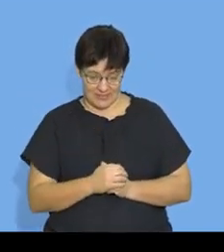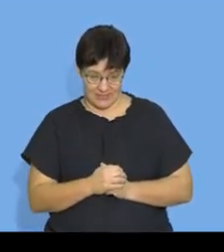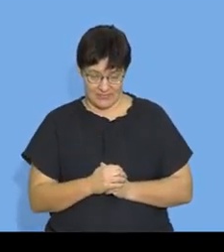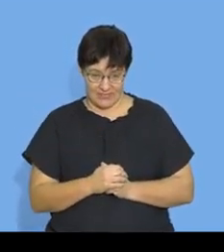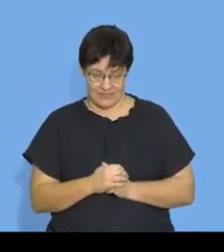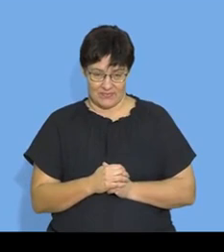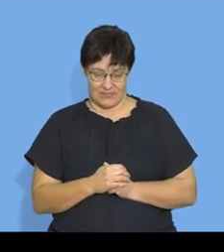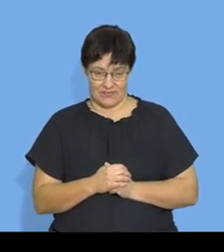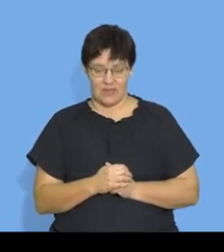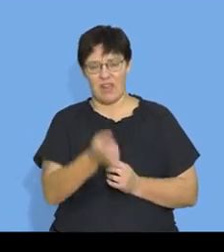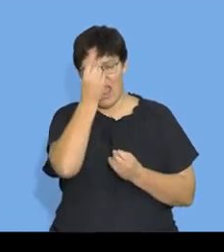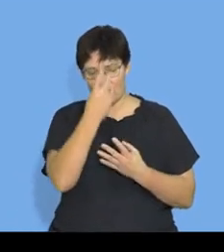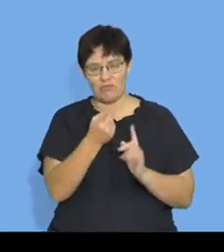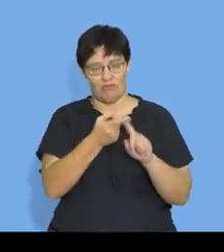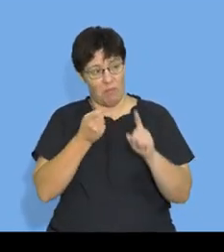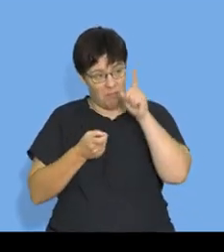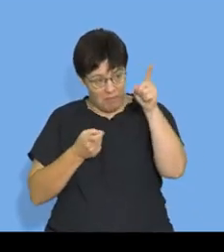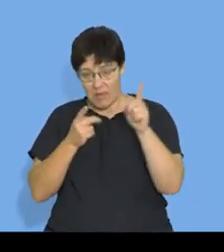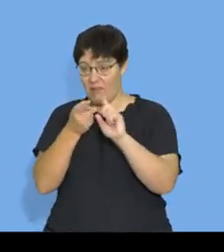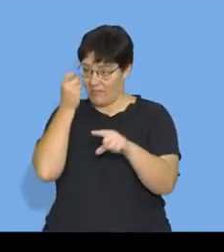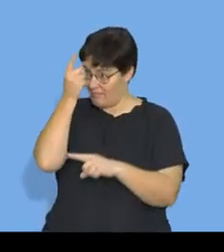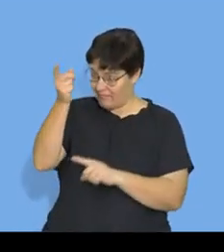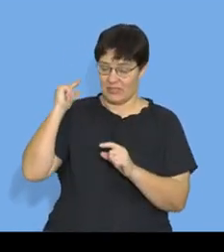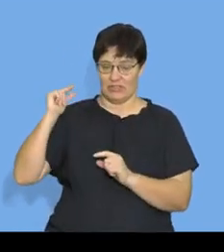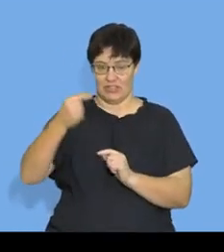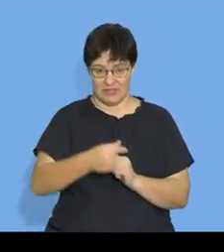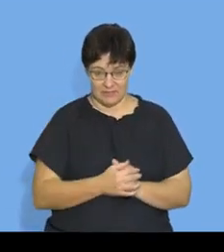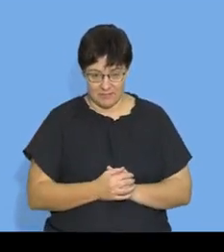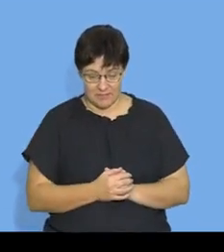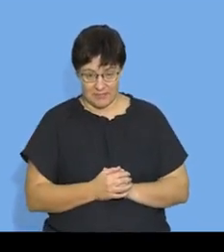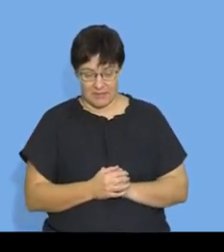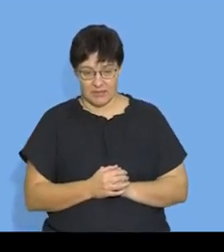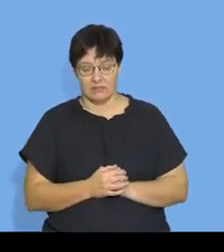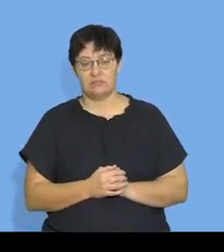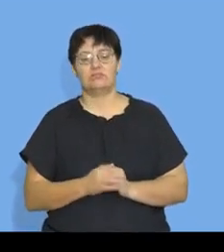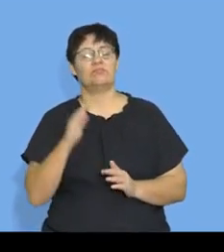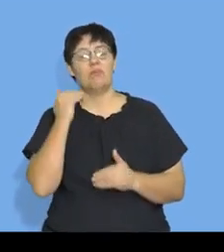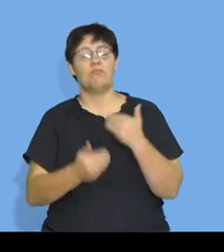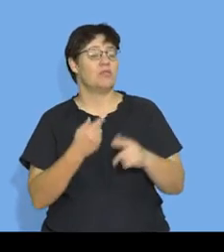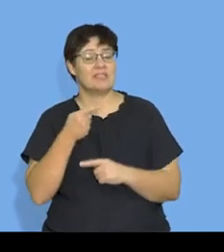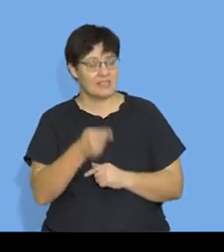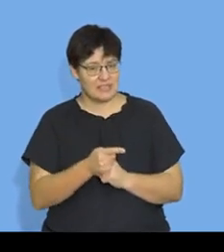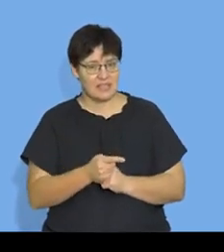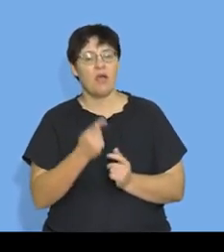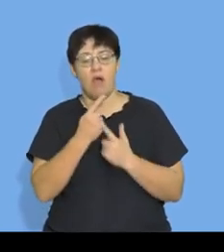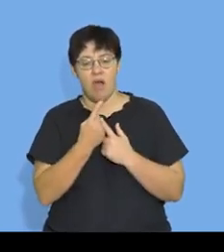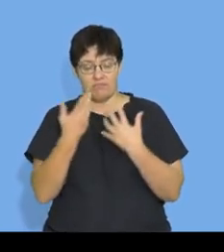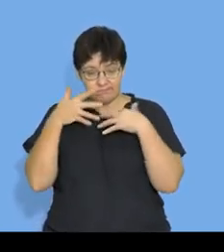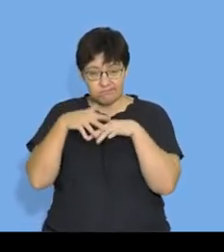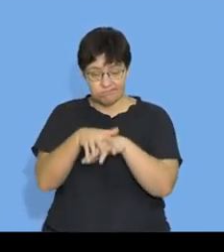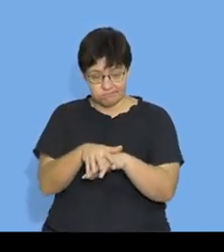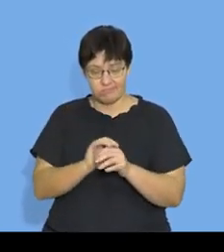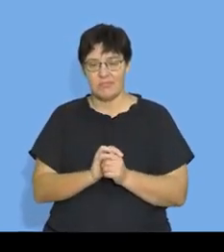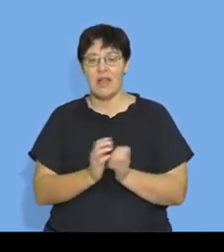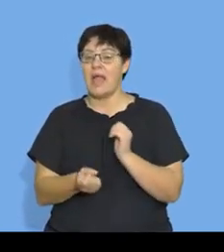zygote having information from two different haploid cells. And this process of fertilization